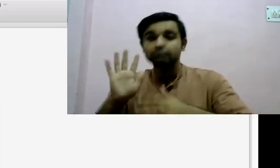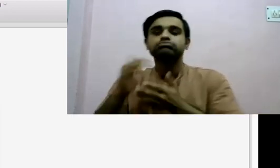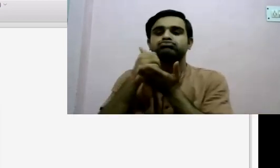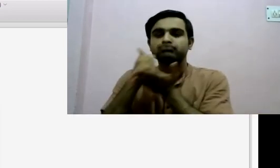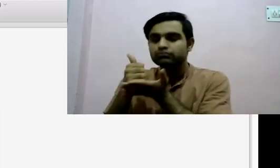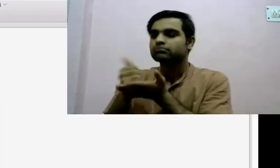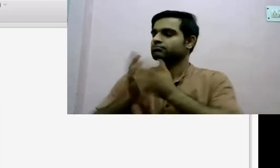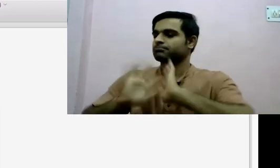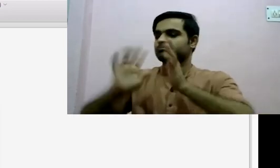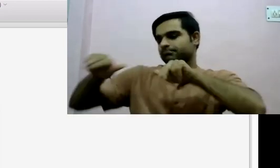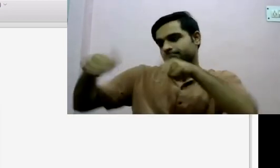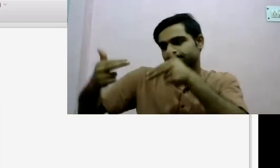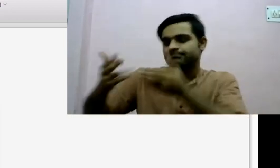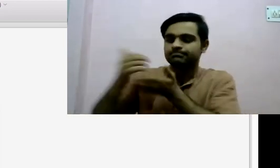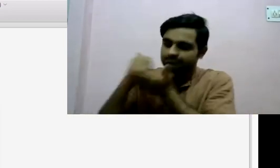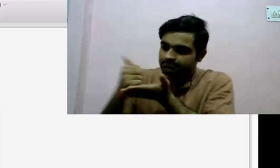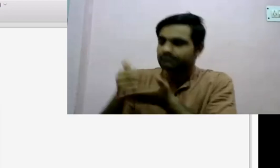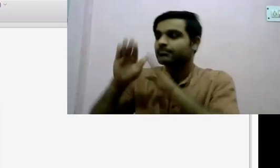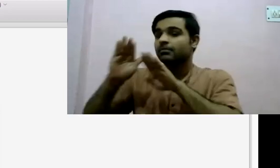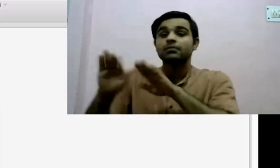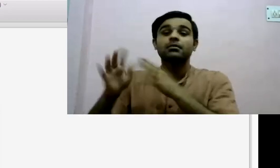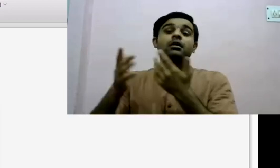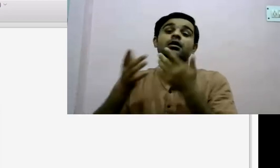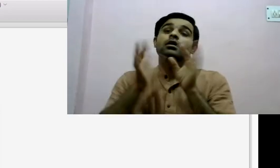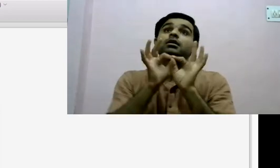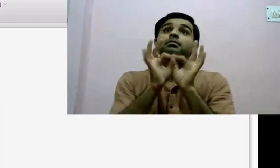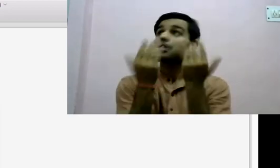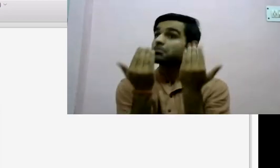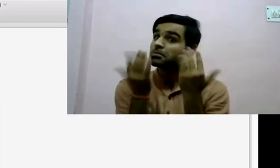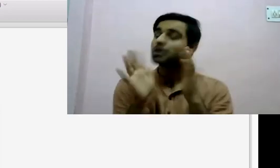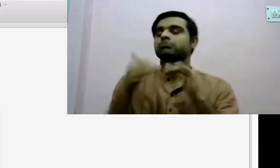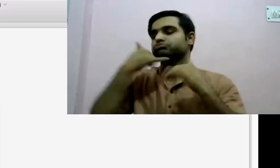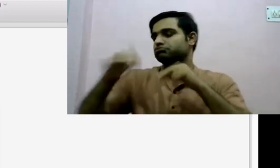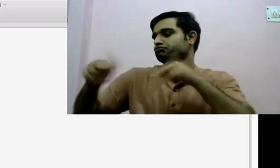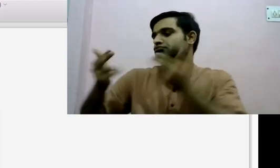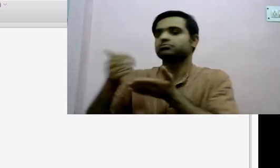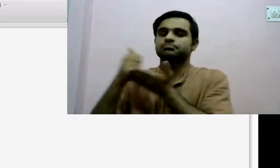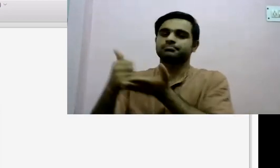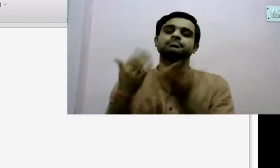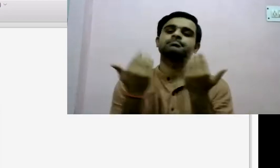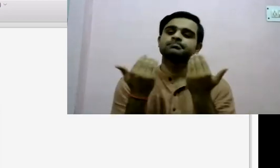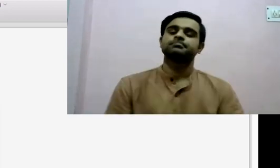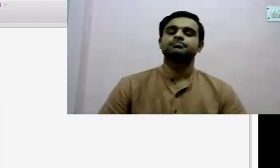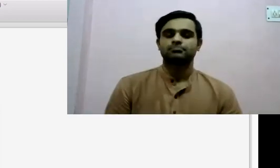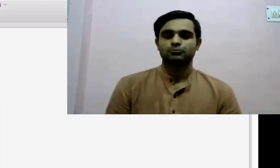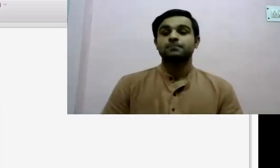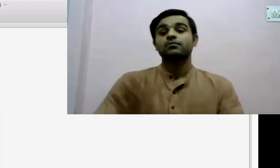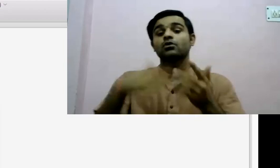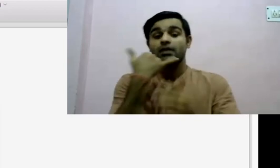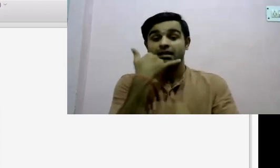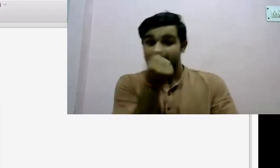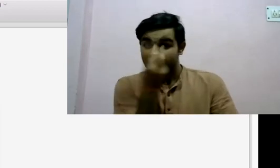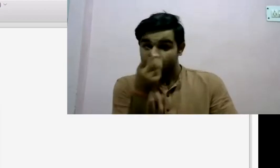video call, depending on the availability of the interpreter, of course. You can call the number given in